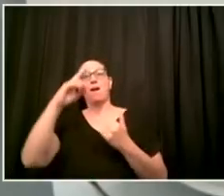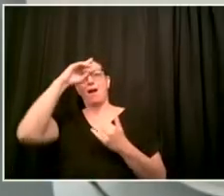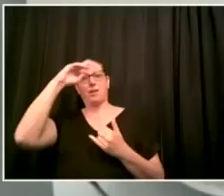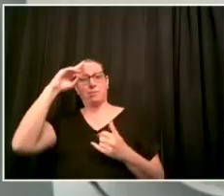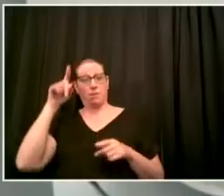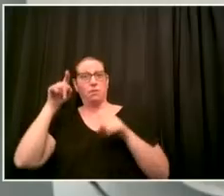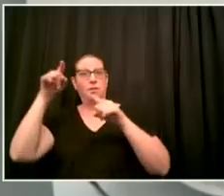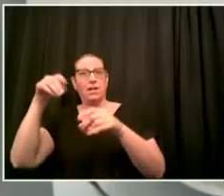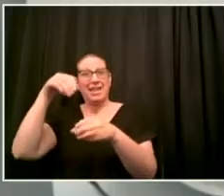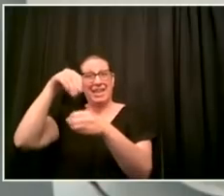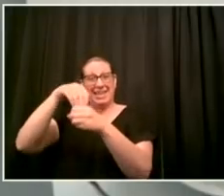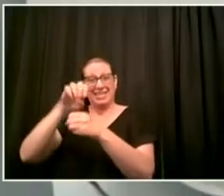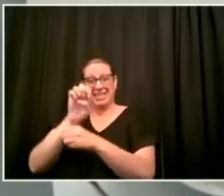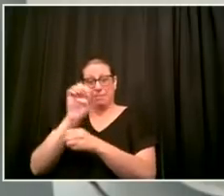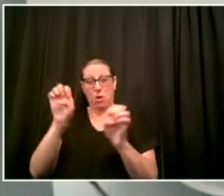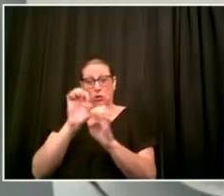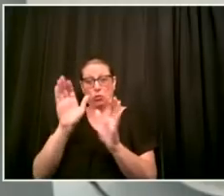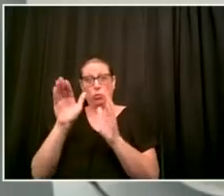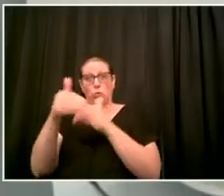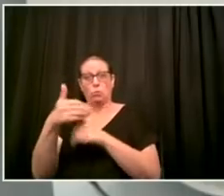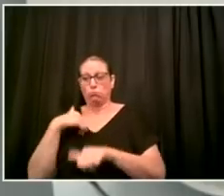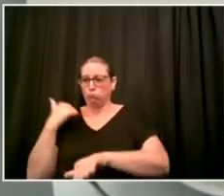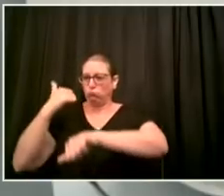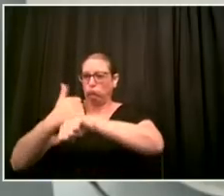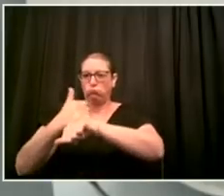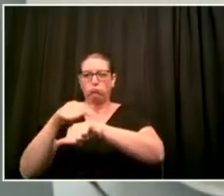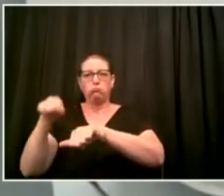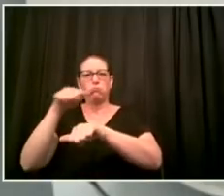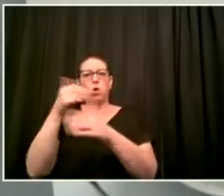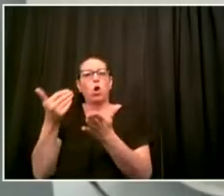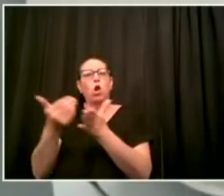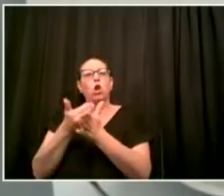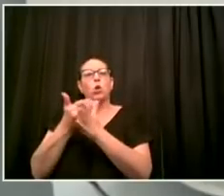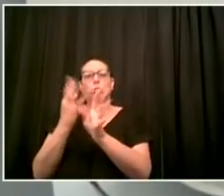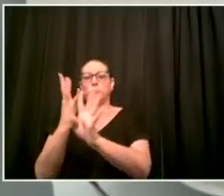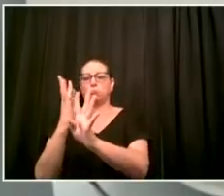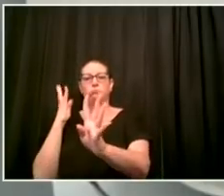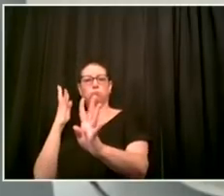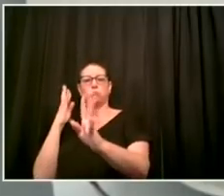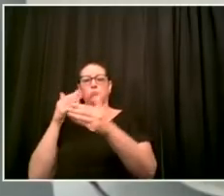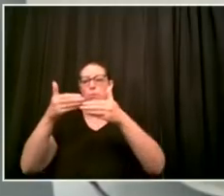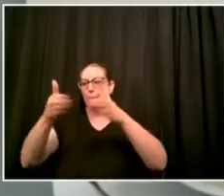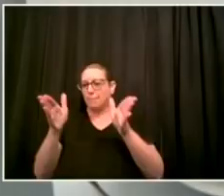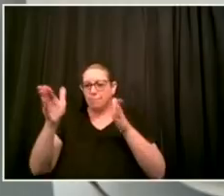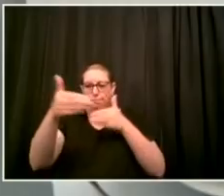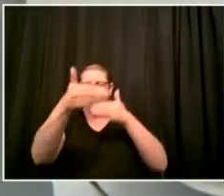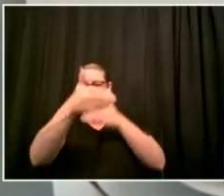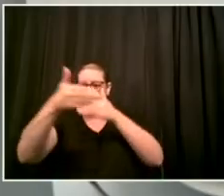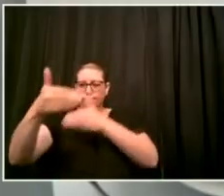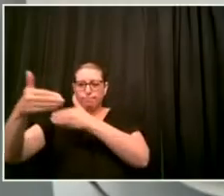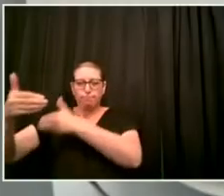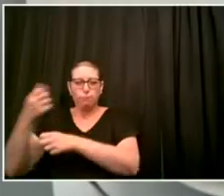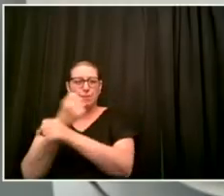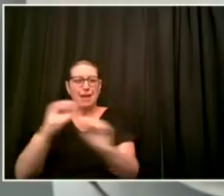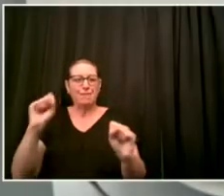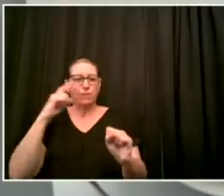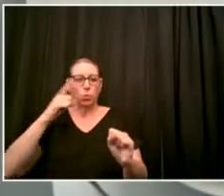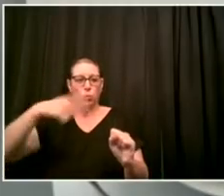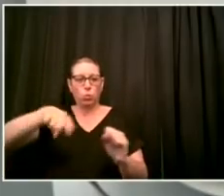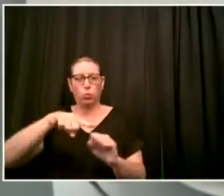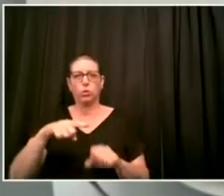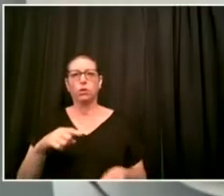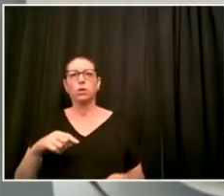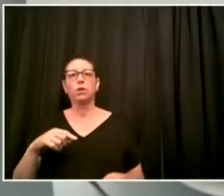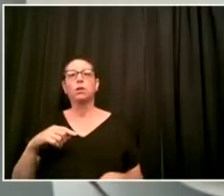we want patients to come back if they need to come back. We want to accommodate them at home if they want to be seen